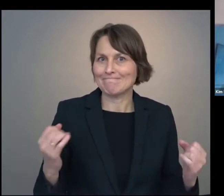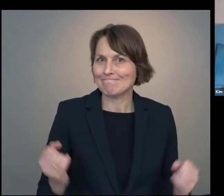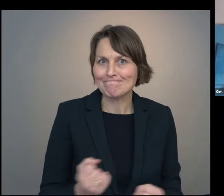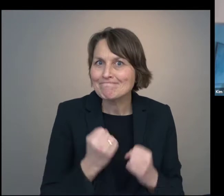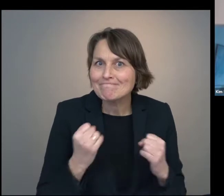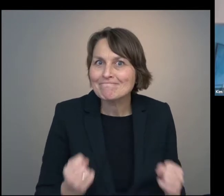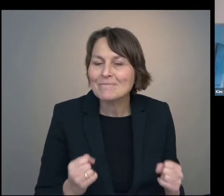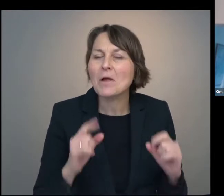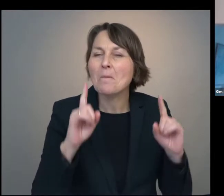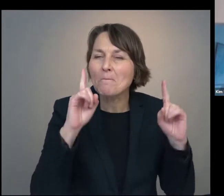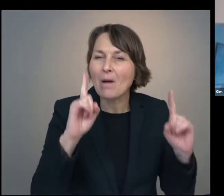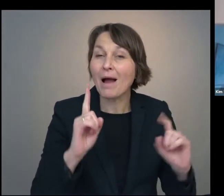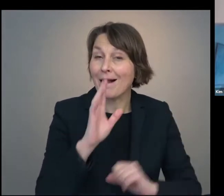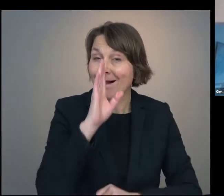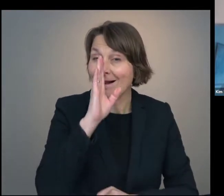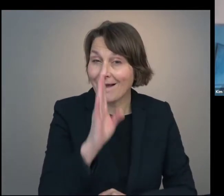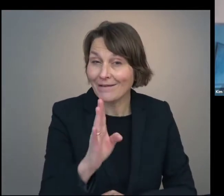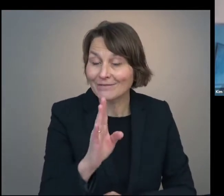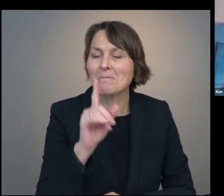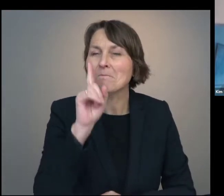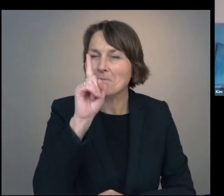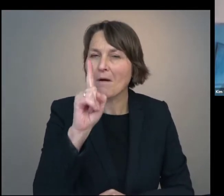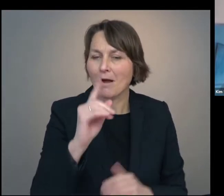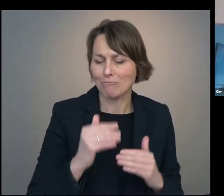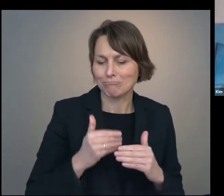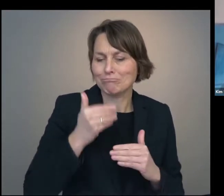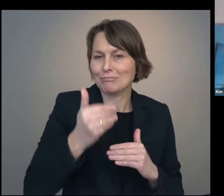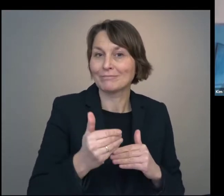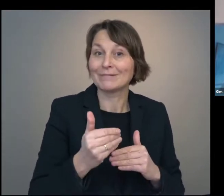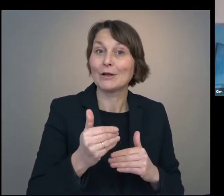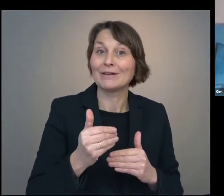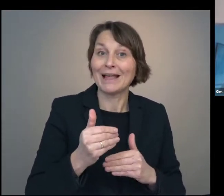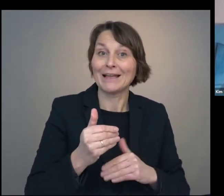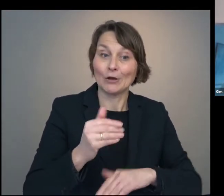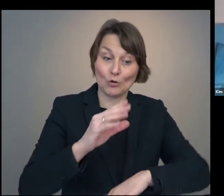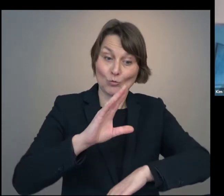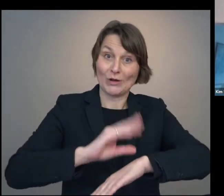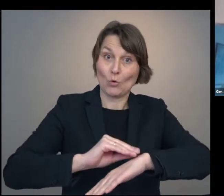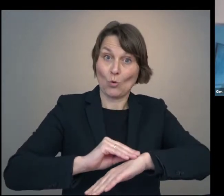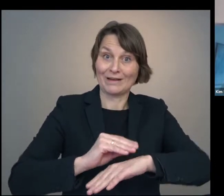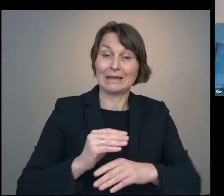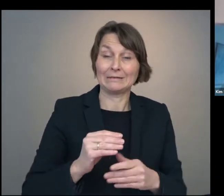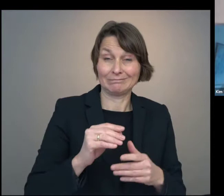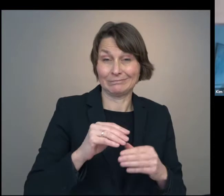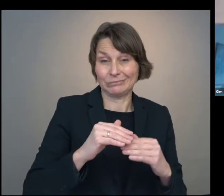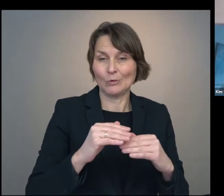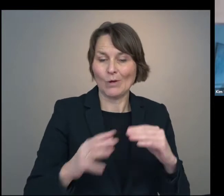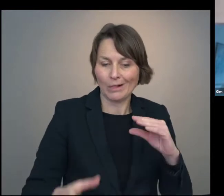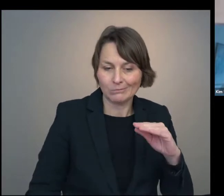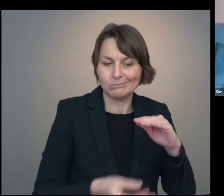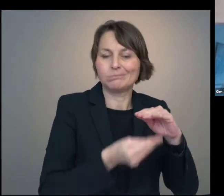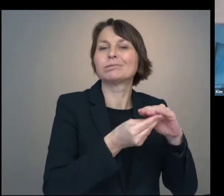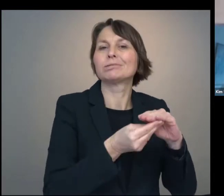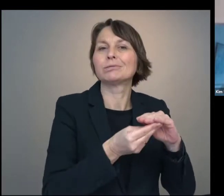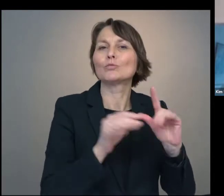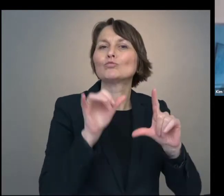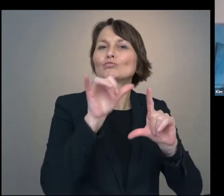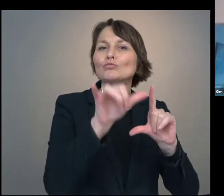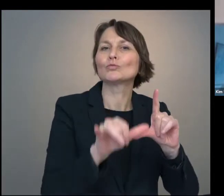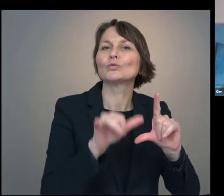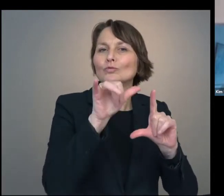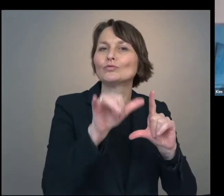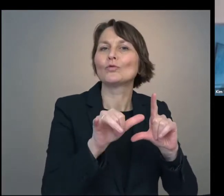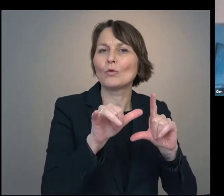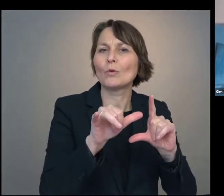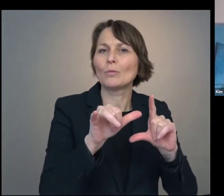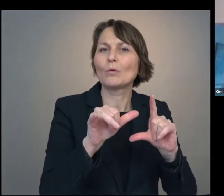couldn't do today live, but we will make sure that the recording that will be uploaded on the community YouTube